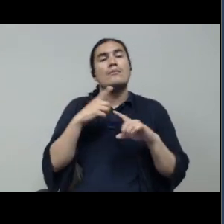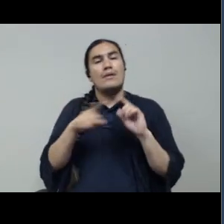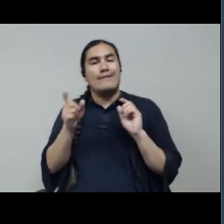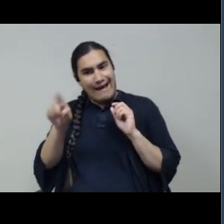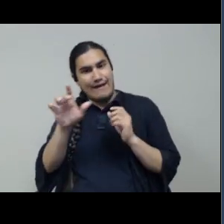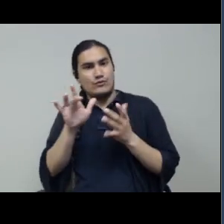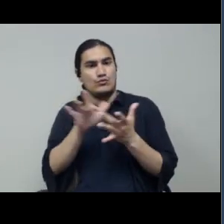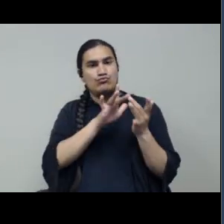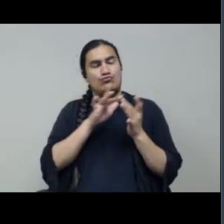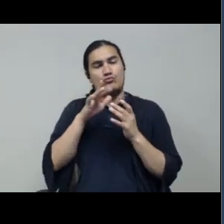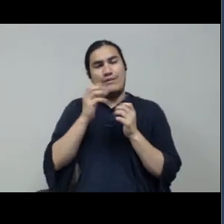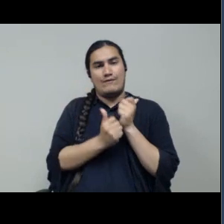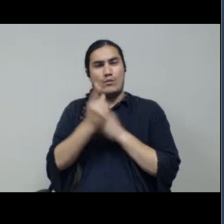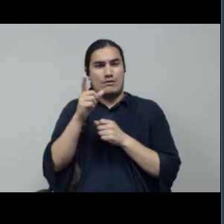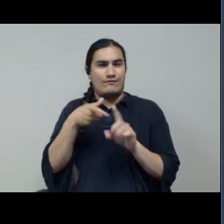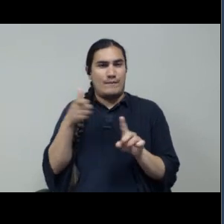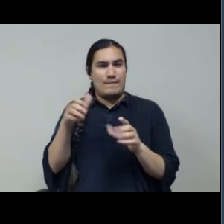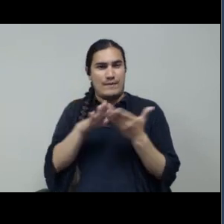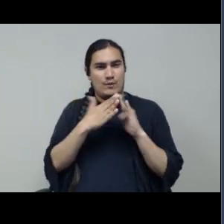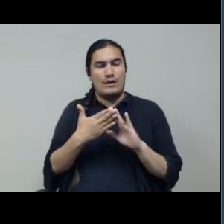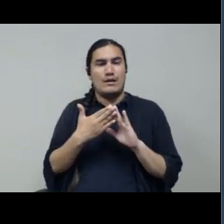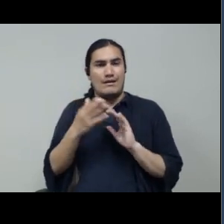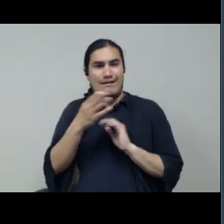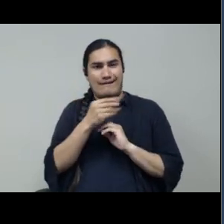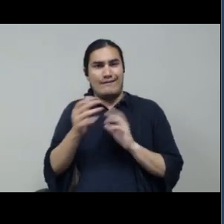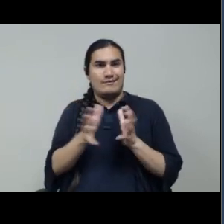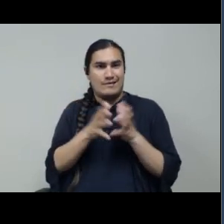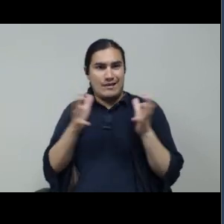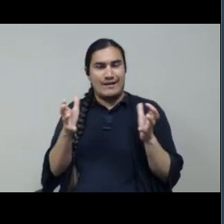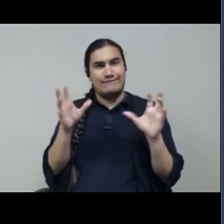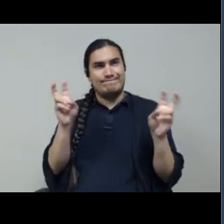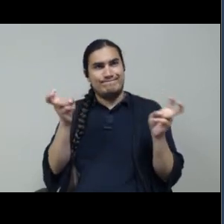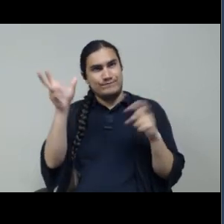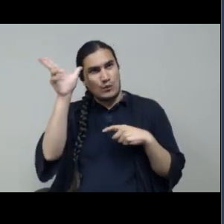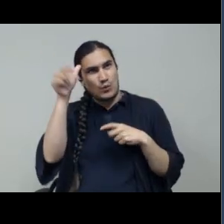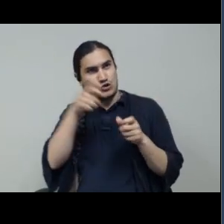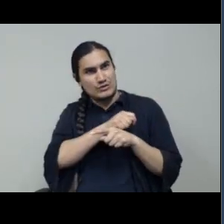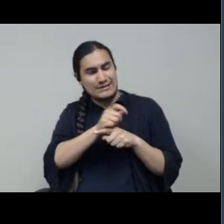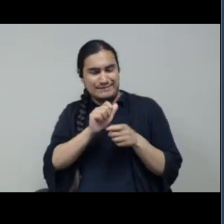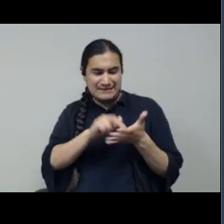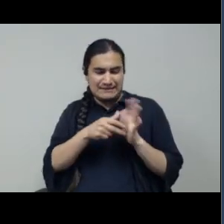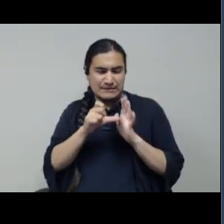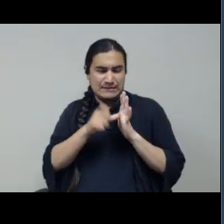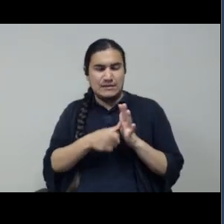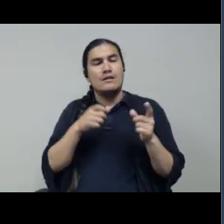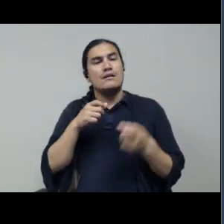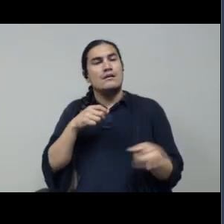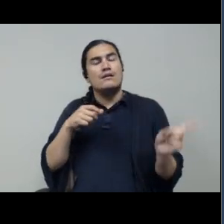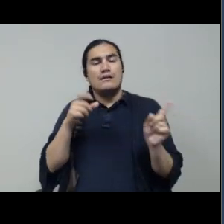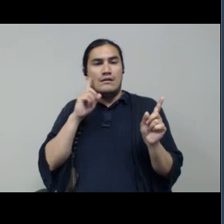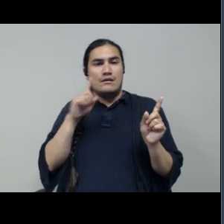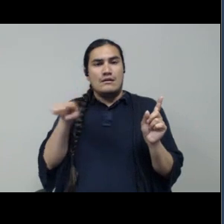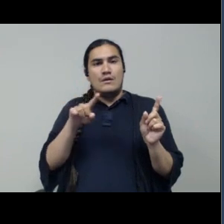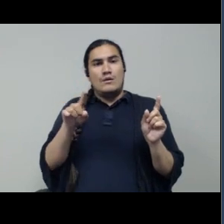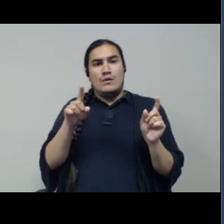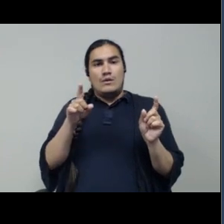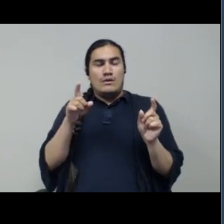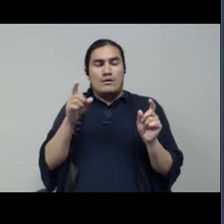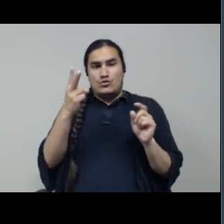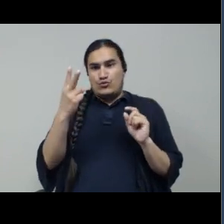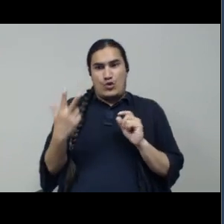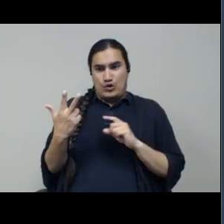input. And there's a lot of, for lack of better terms, horse trading that goes on so that they can get to that 2/3 support. Think of you, if any of you that had elected offices, 2/3